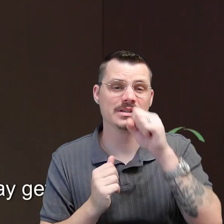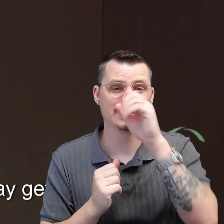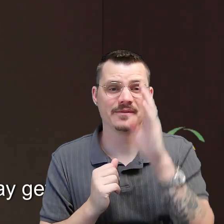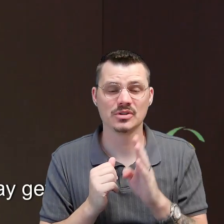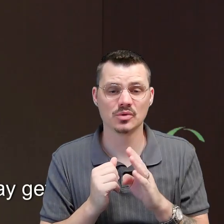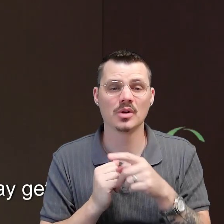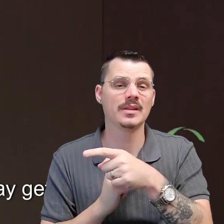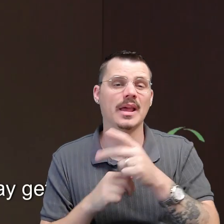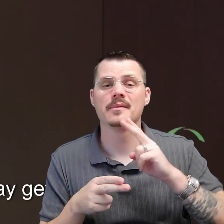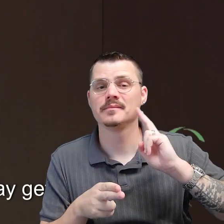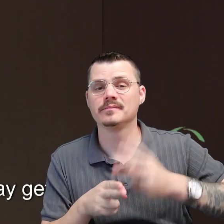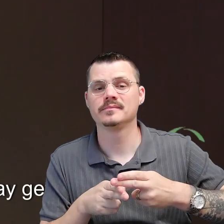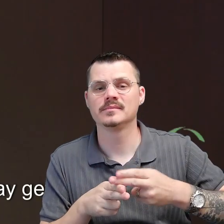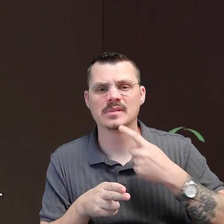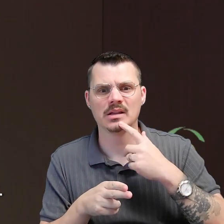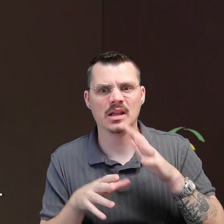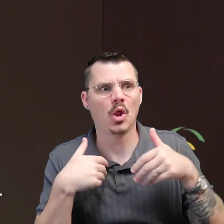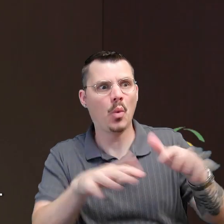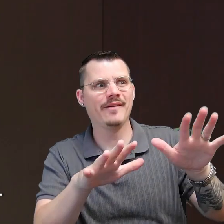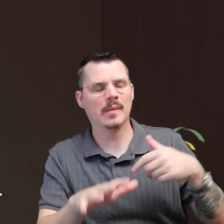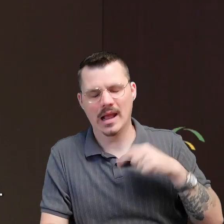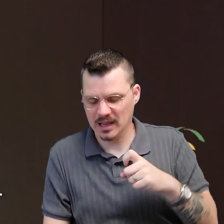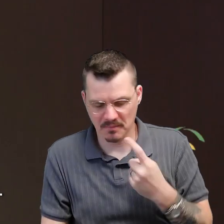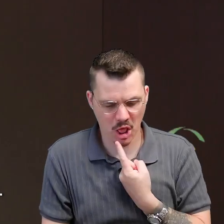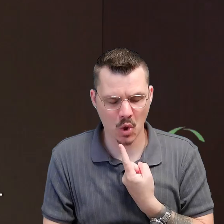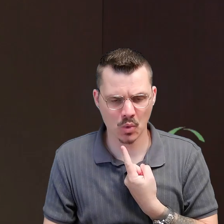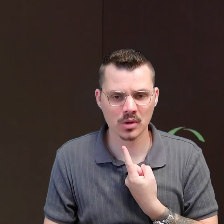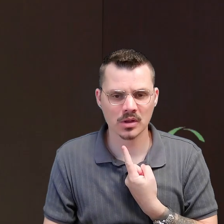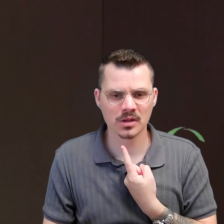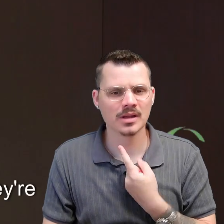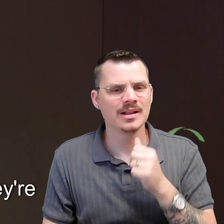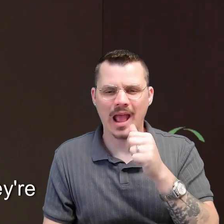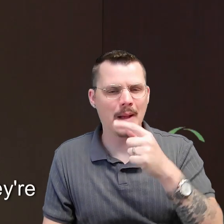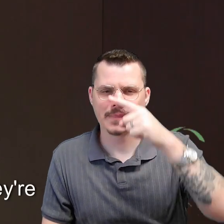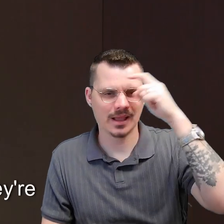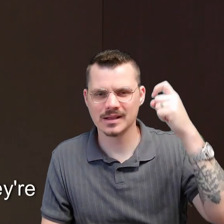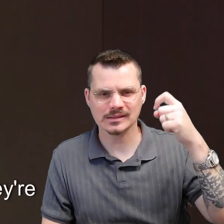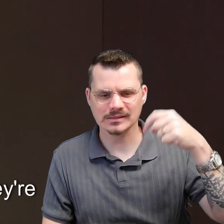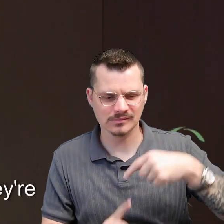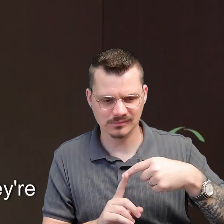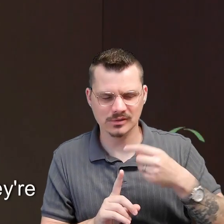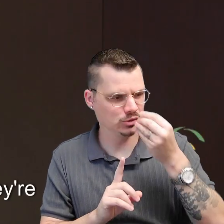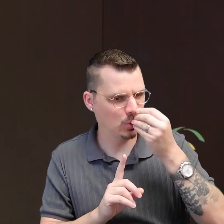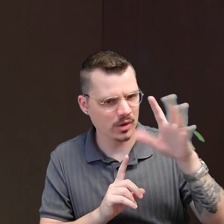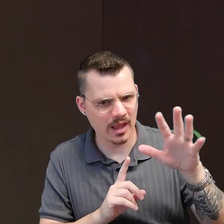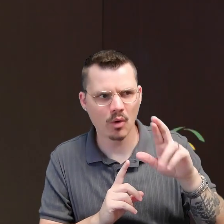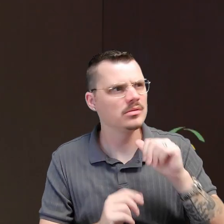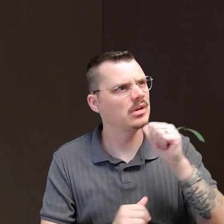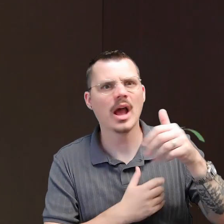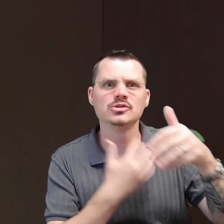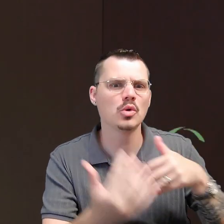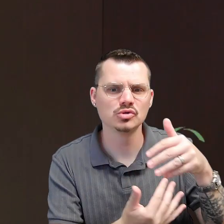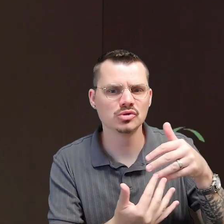with schizophrenia say, "Get away from me, I need to be alone," it's not because they don't care or they're